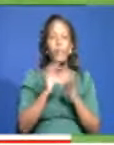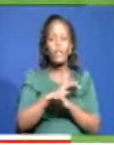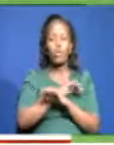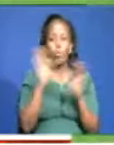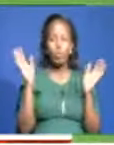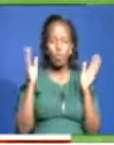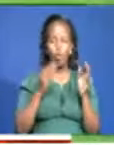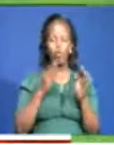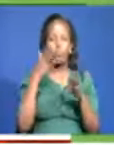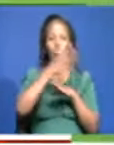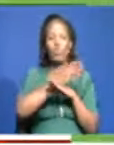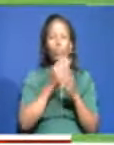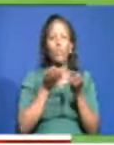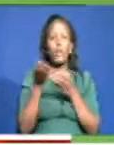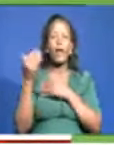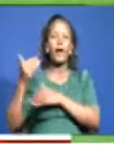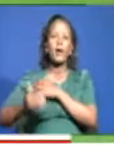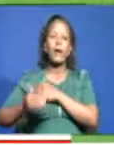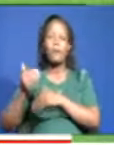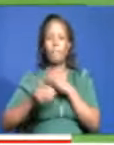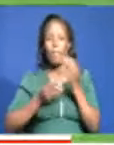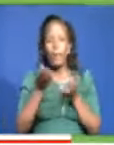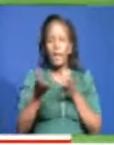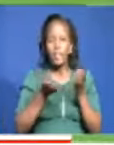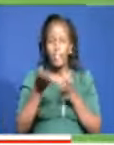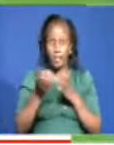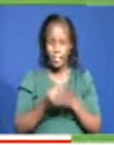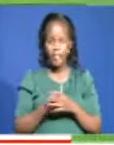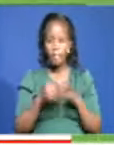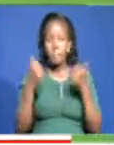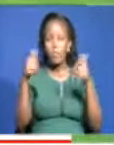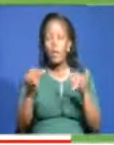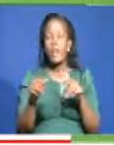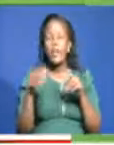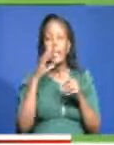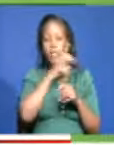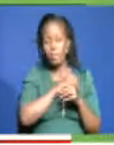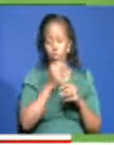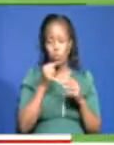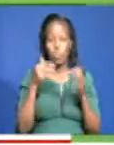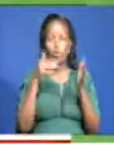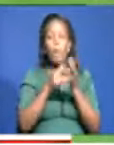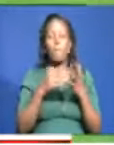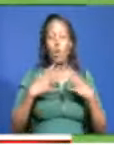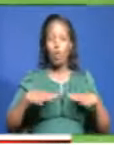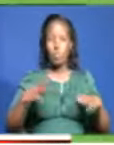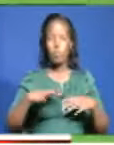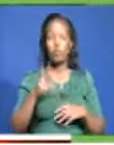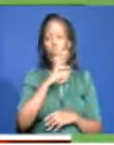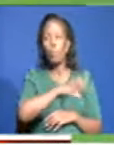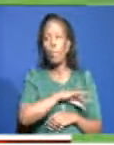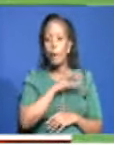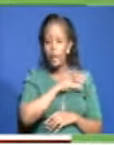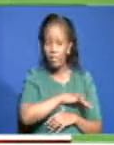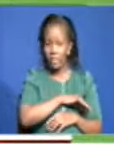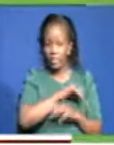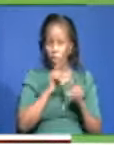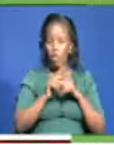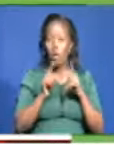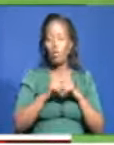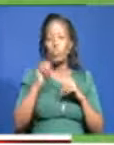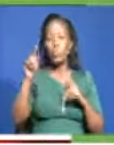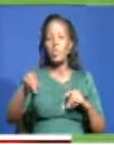trade. Every exemption denies Kenyans the right to benefit from national resources and is unfair to the